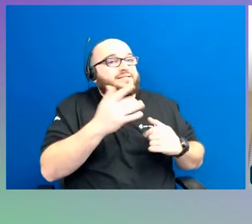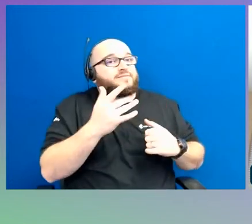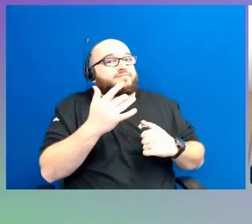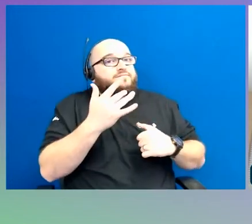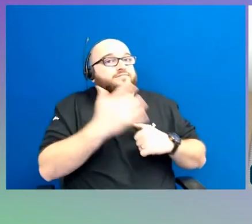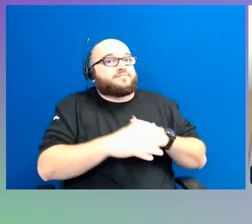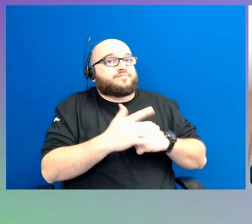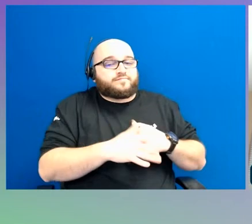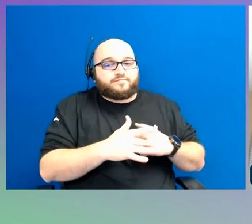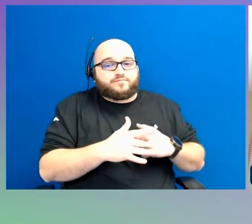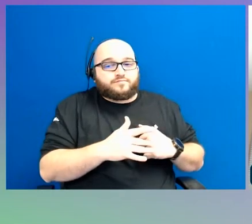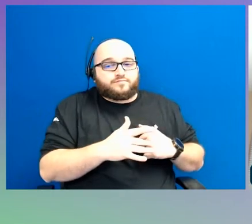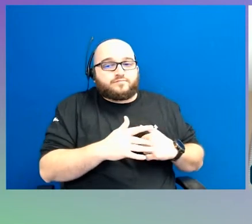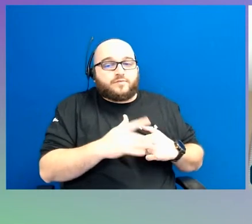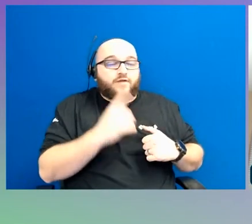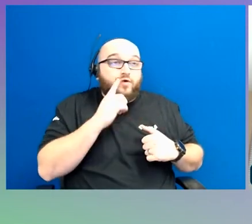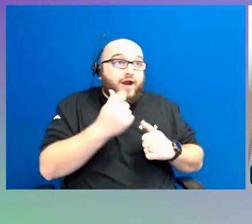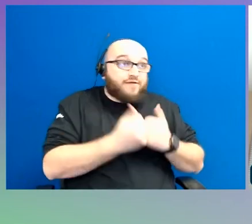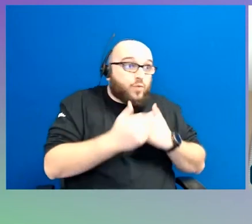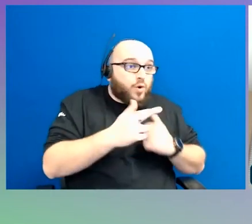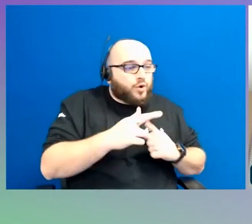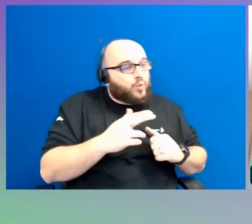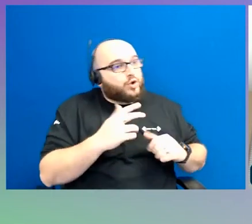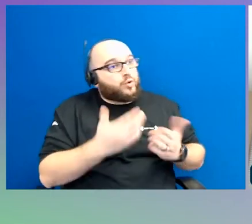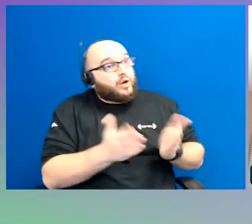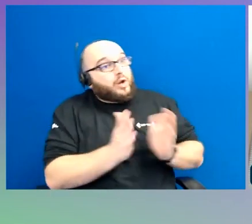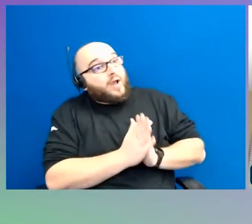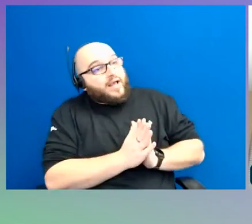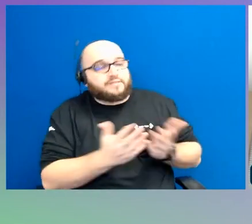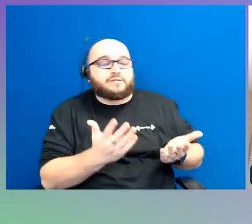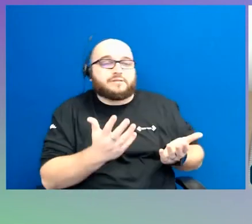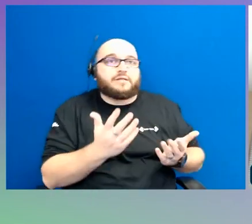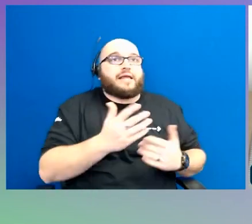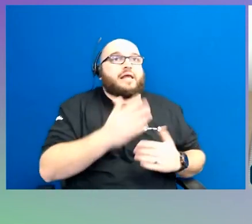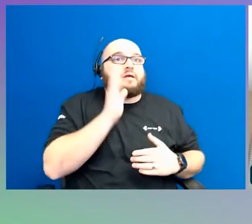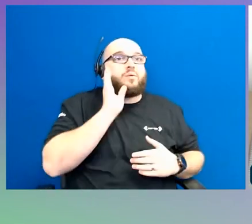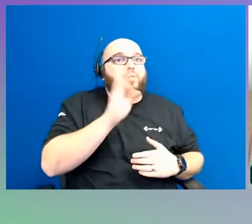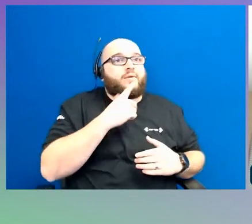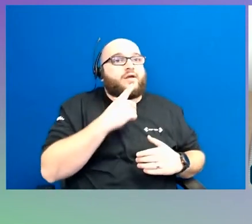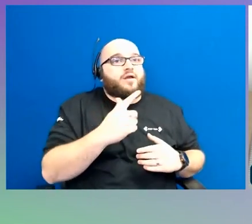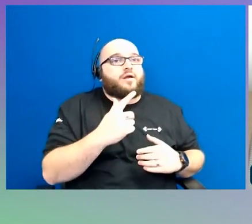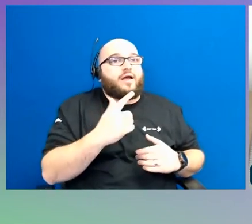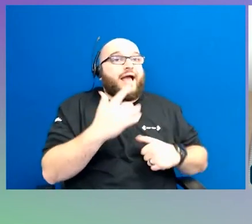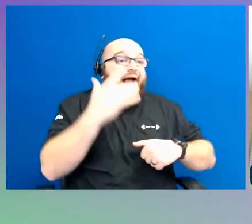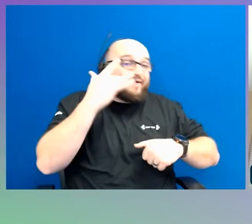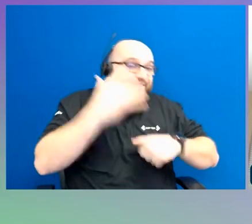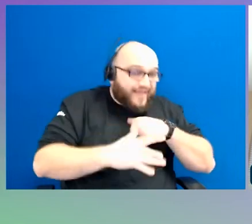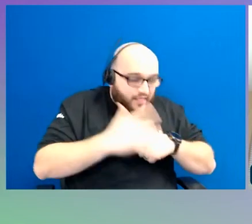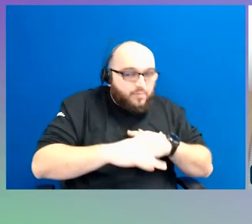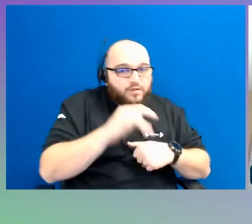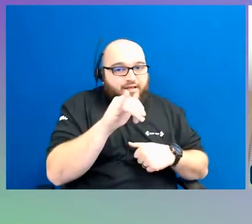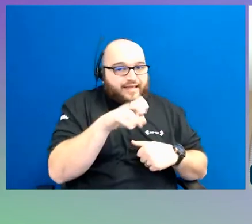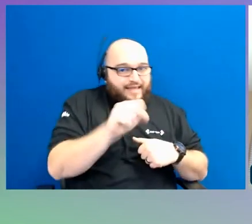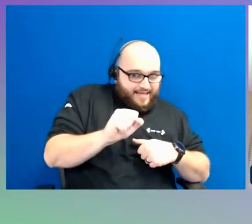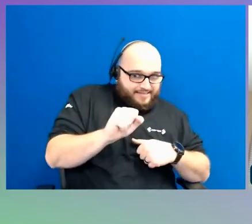request? Again, this doesn't exist yet, but when it is available, I